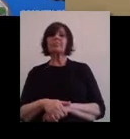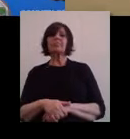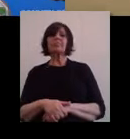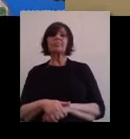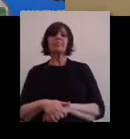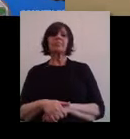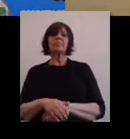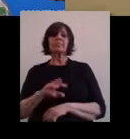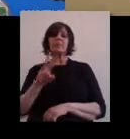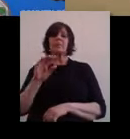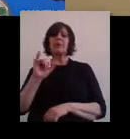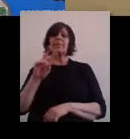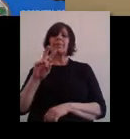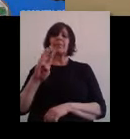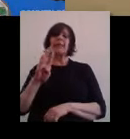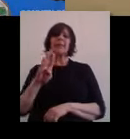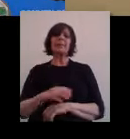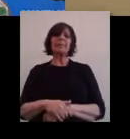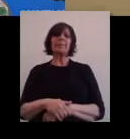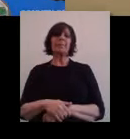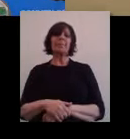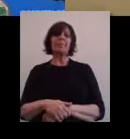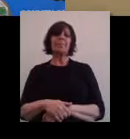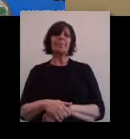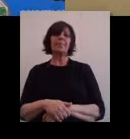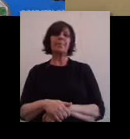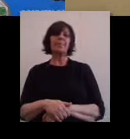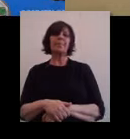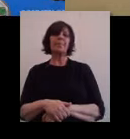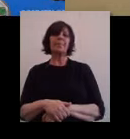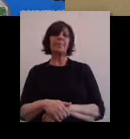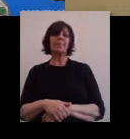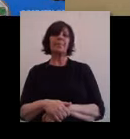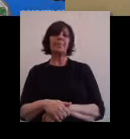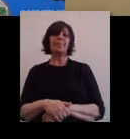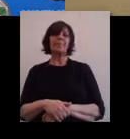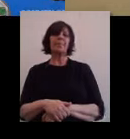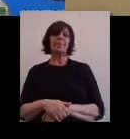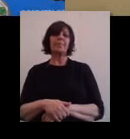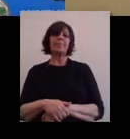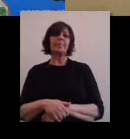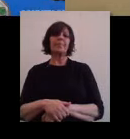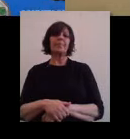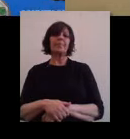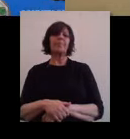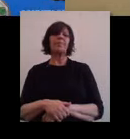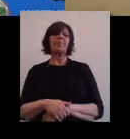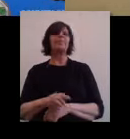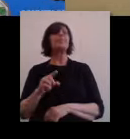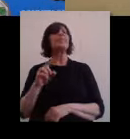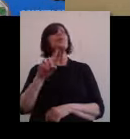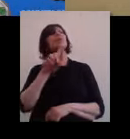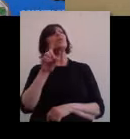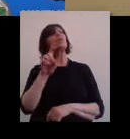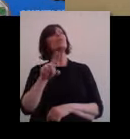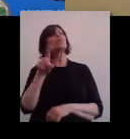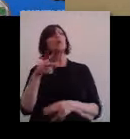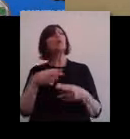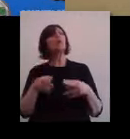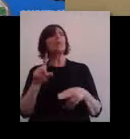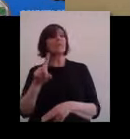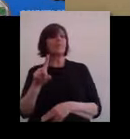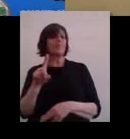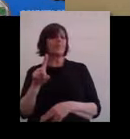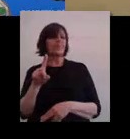WIVB TV, Channel 4, Mel Orleans, are you still on? I am still on. Just quick question in terms of the